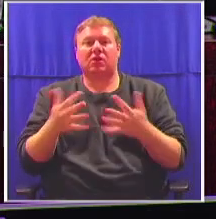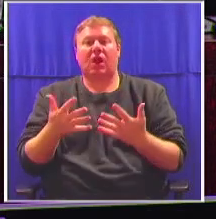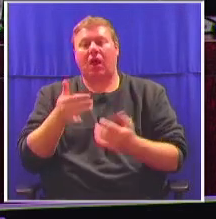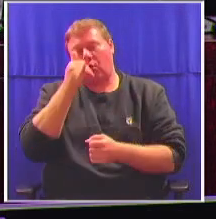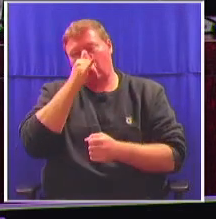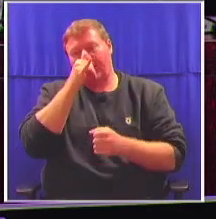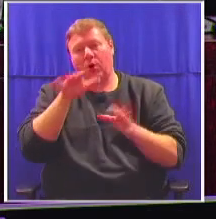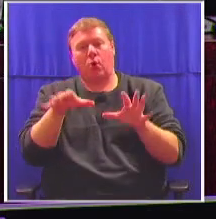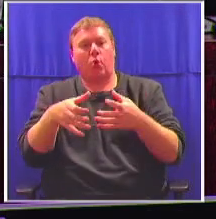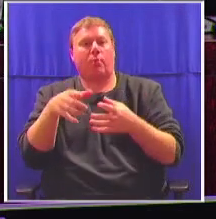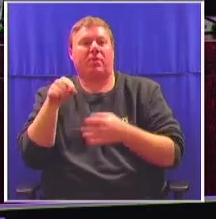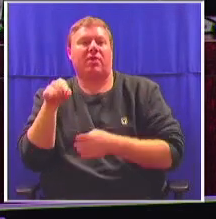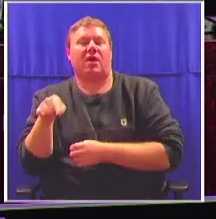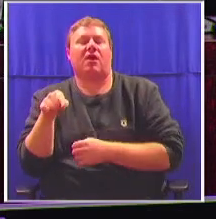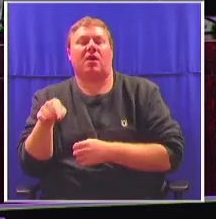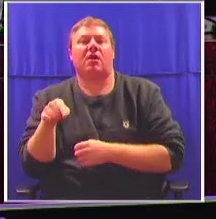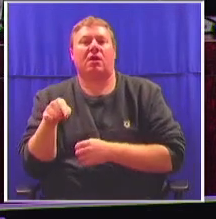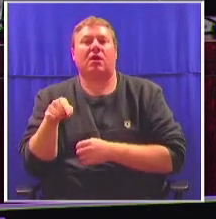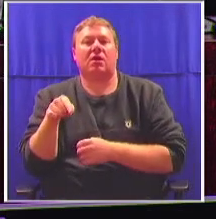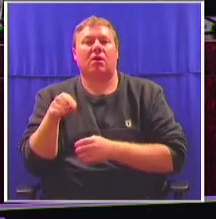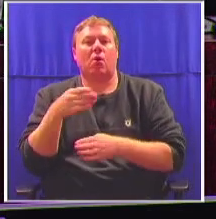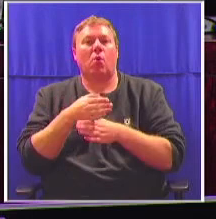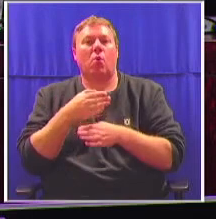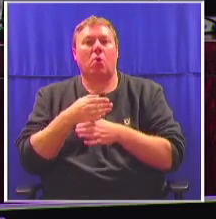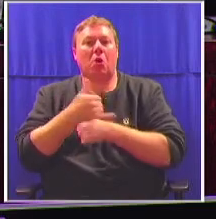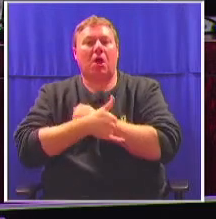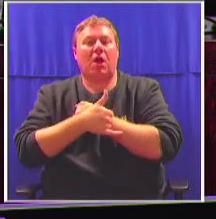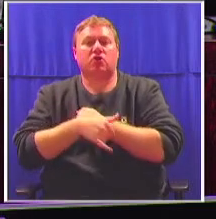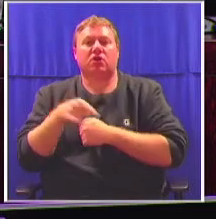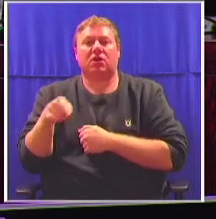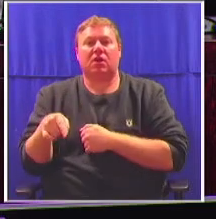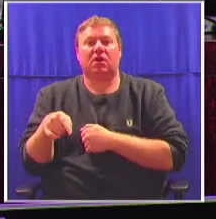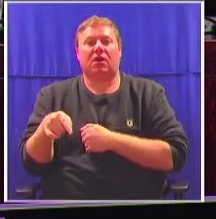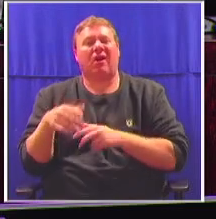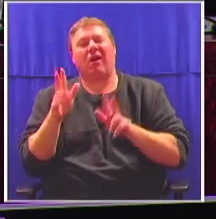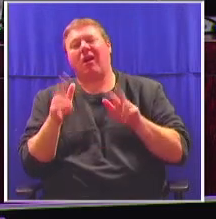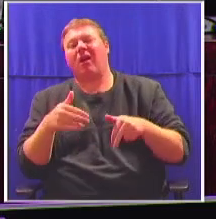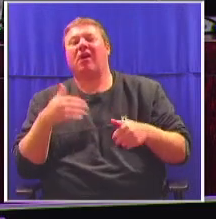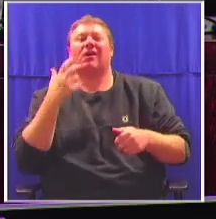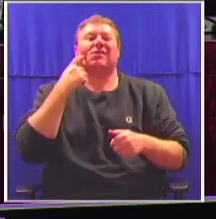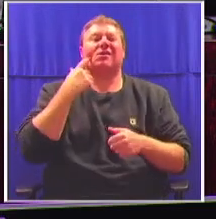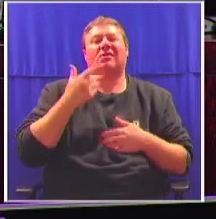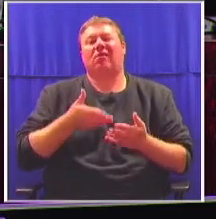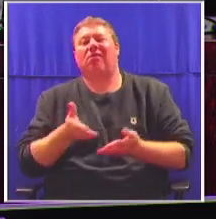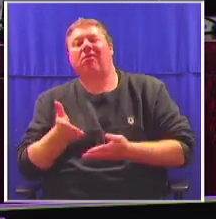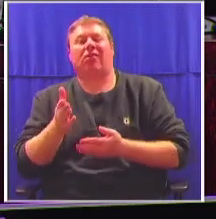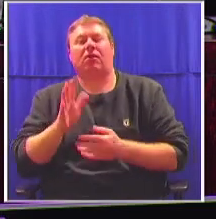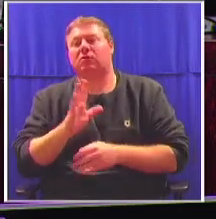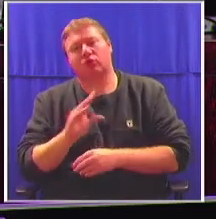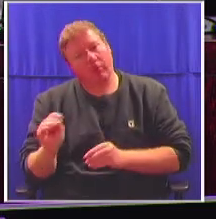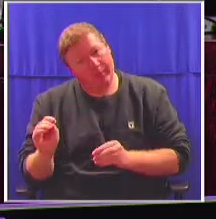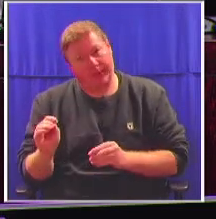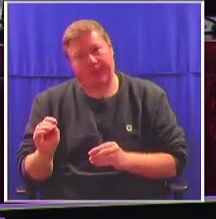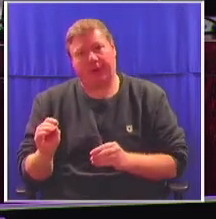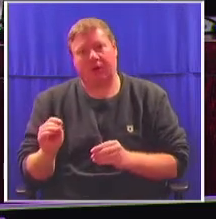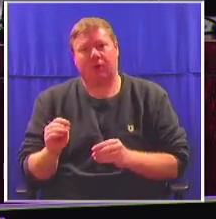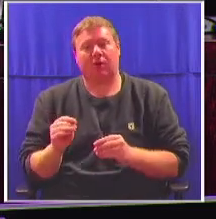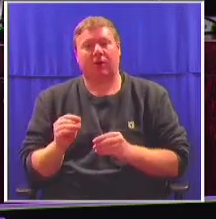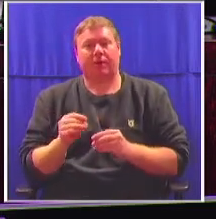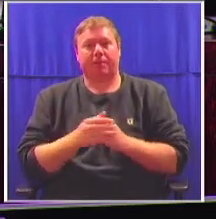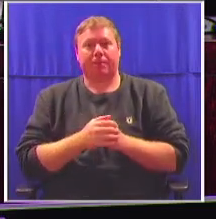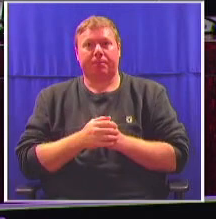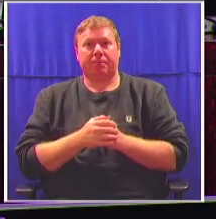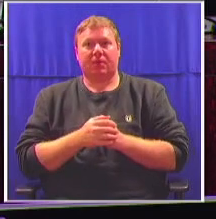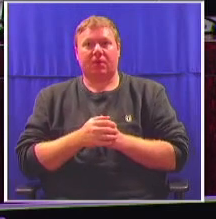syndicates to operate in this country, and we are targeting those at the top to disrupt